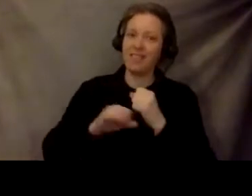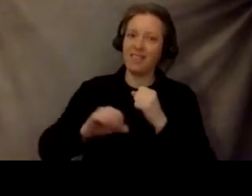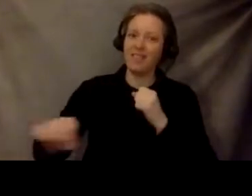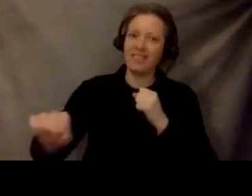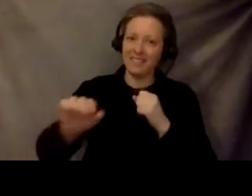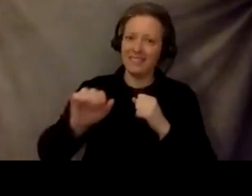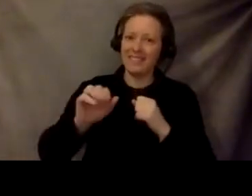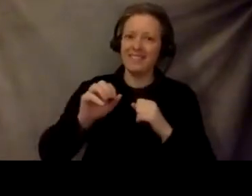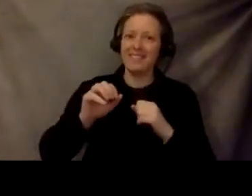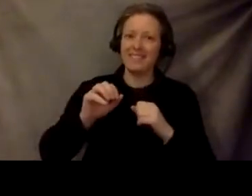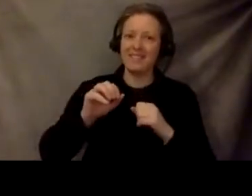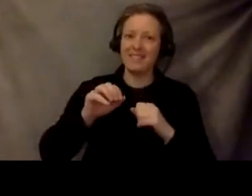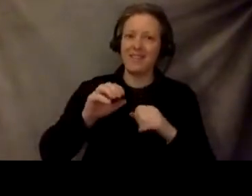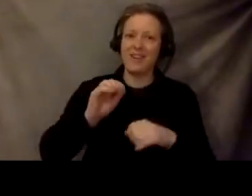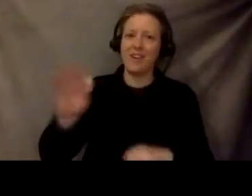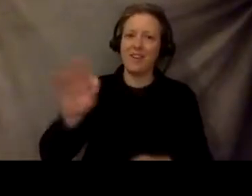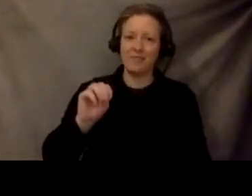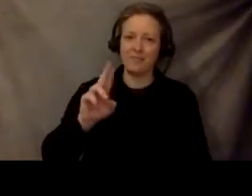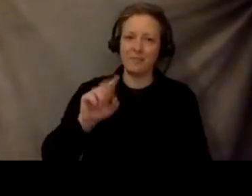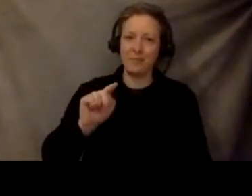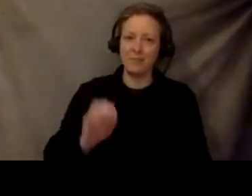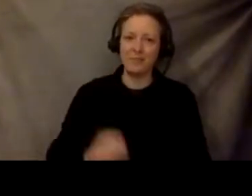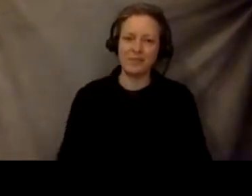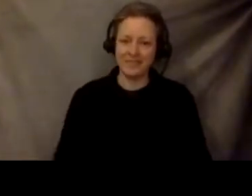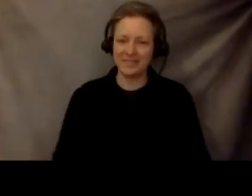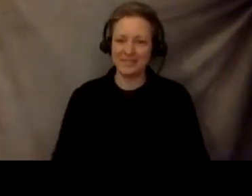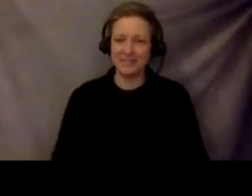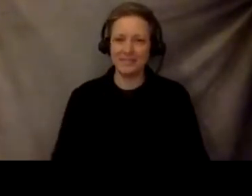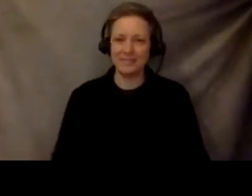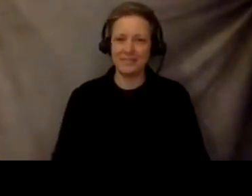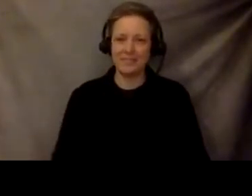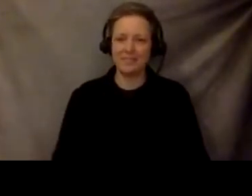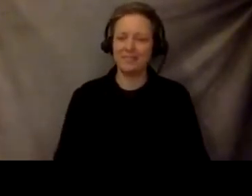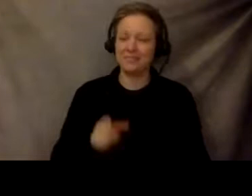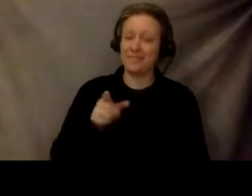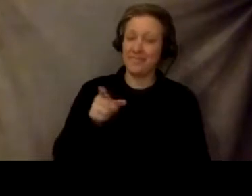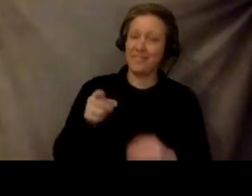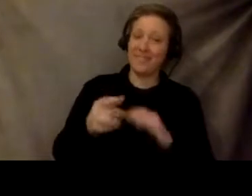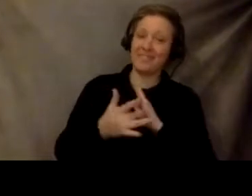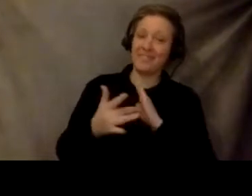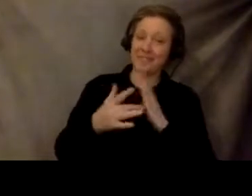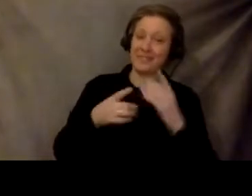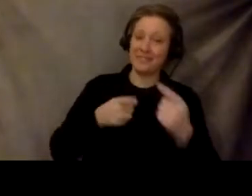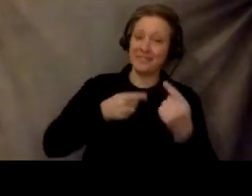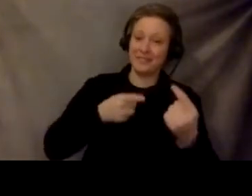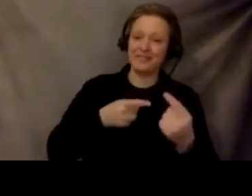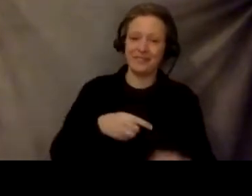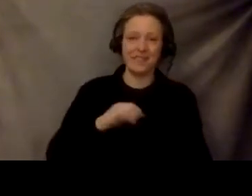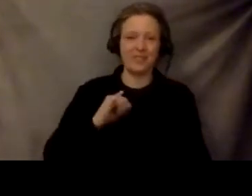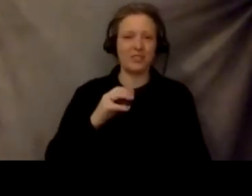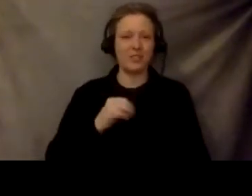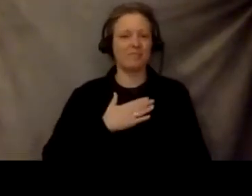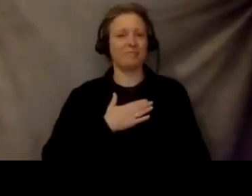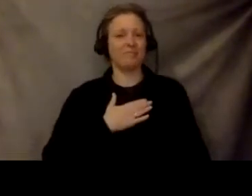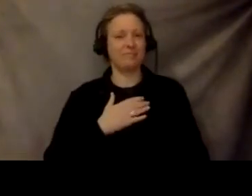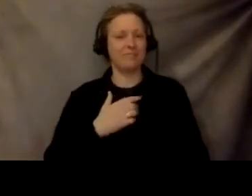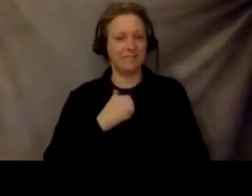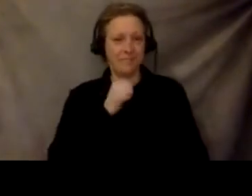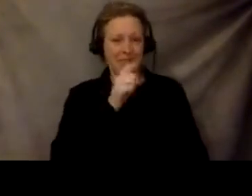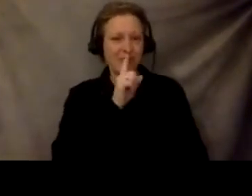He's technologically challenged. Hey, I'm not sure I like that comment.